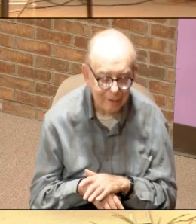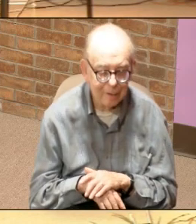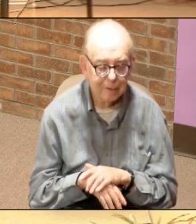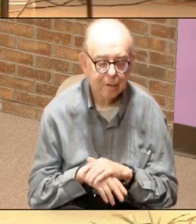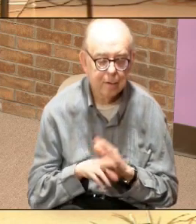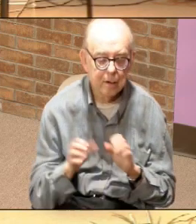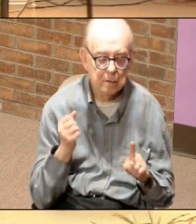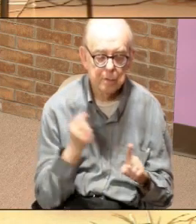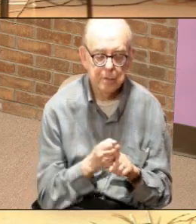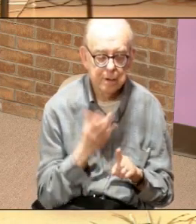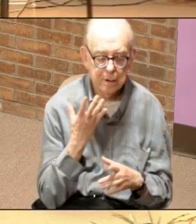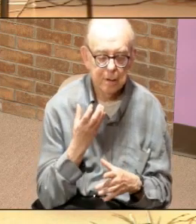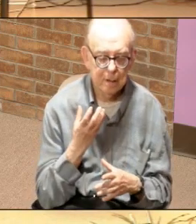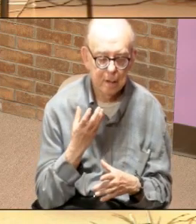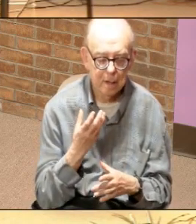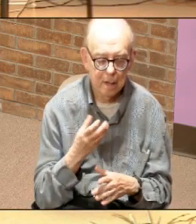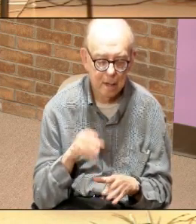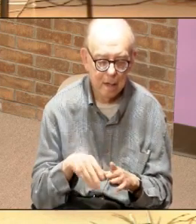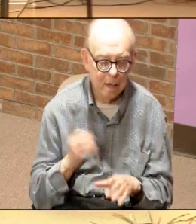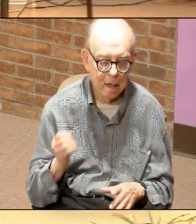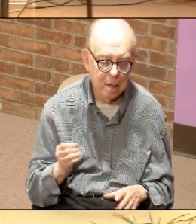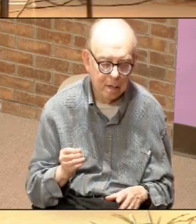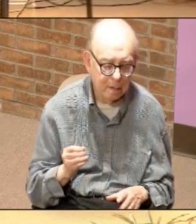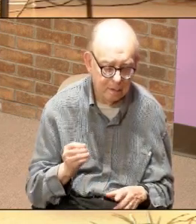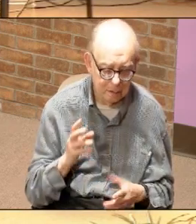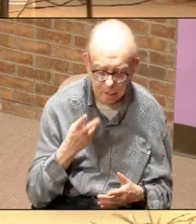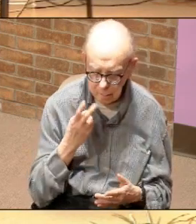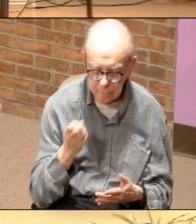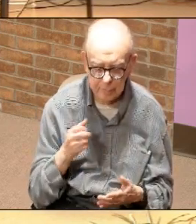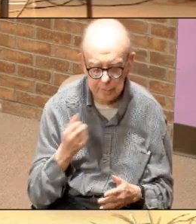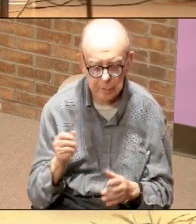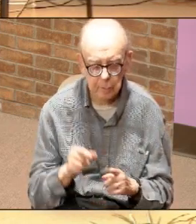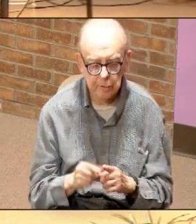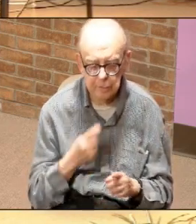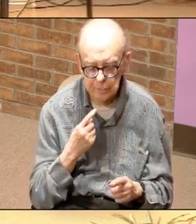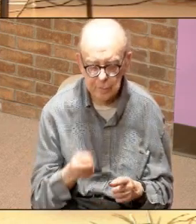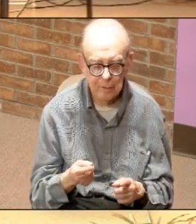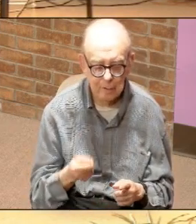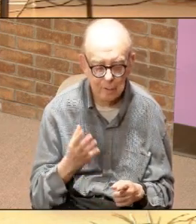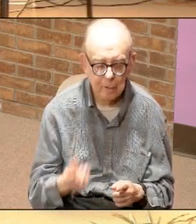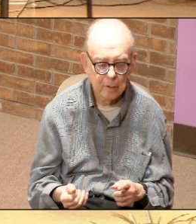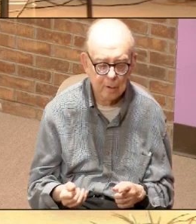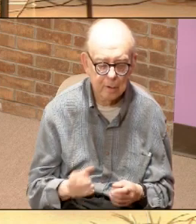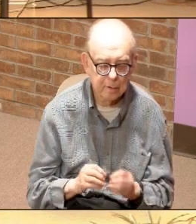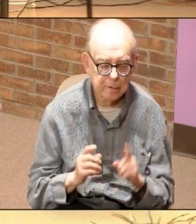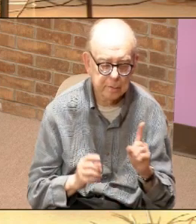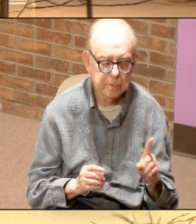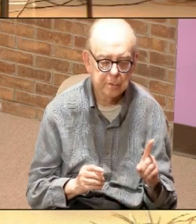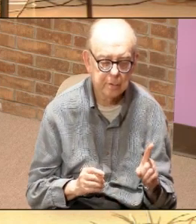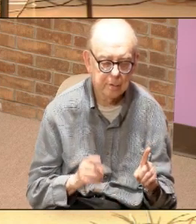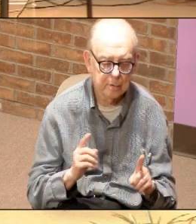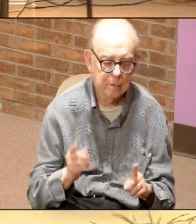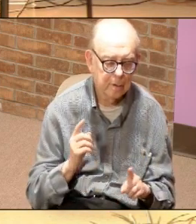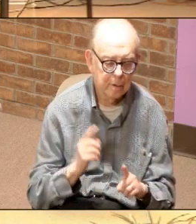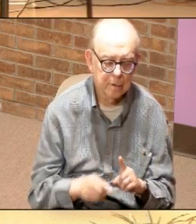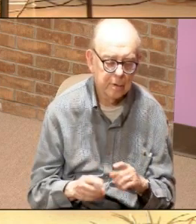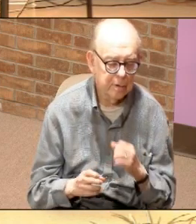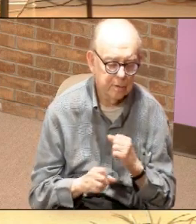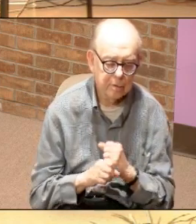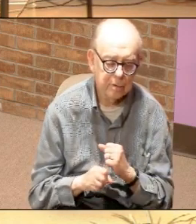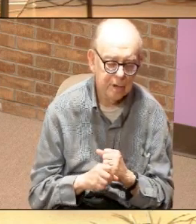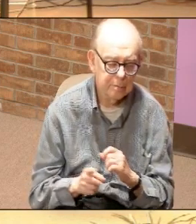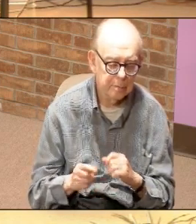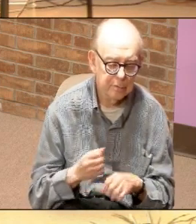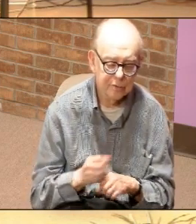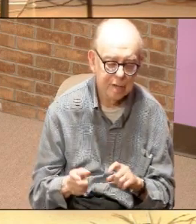3 strikes and you're out. I ain't believing another word you're saying. Because number 1, you can't protect me